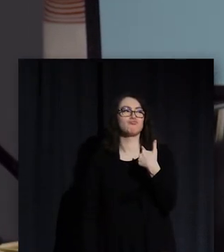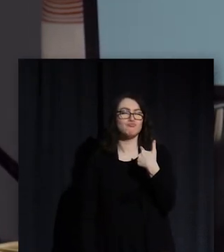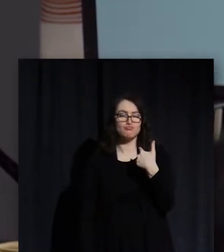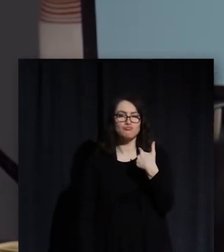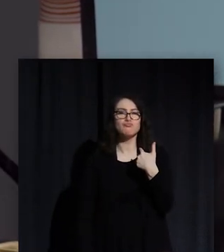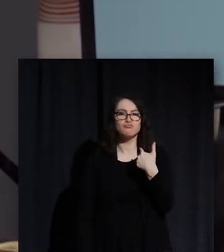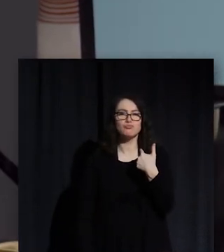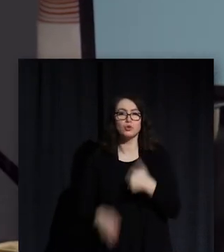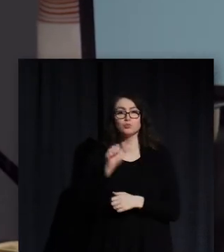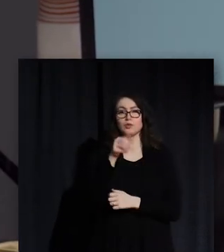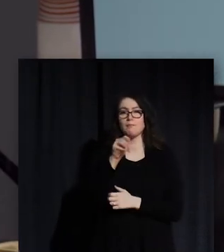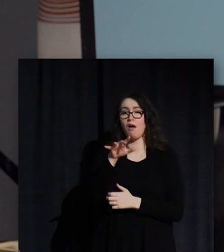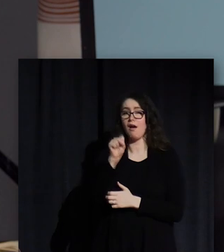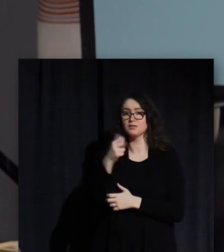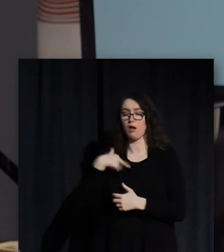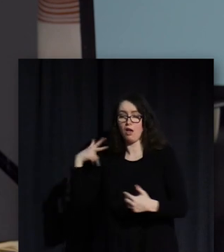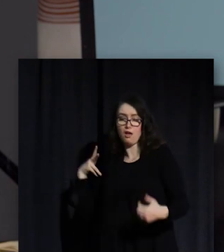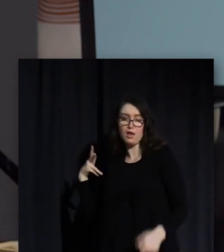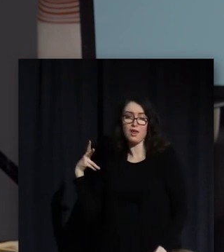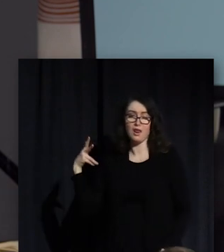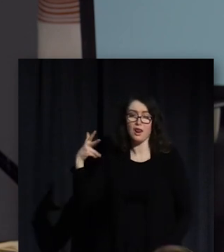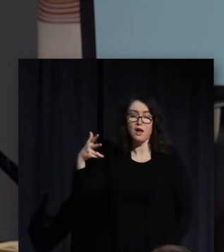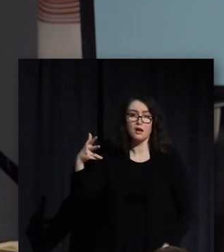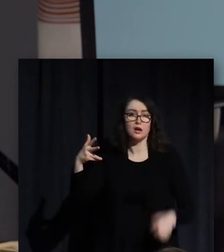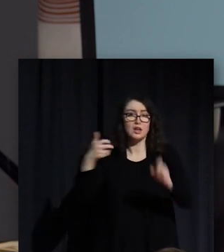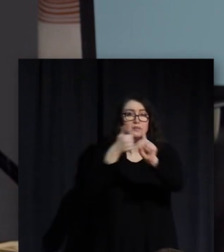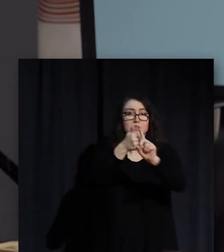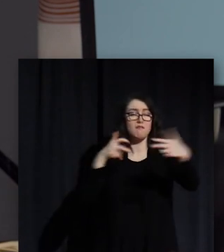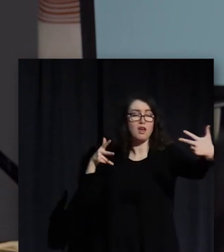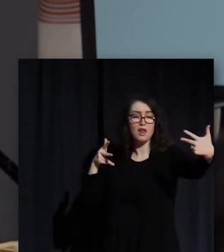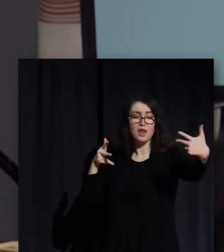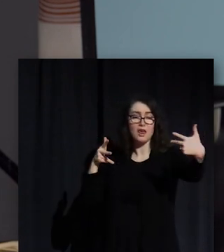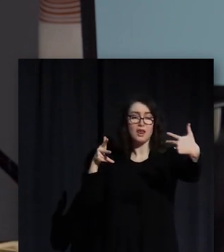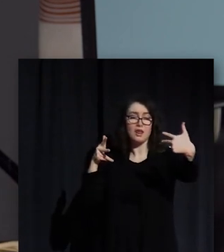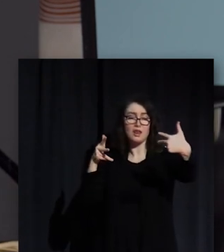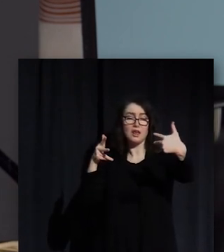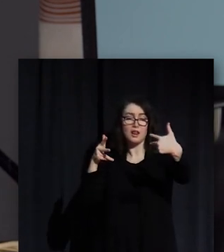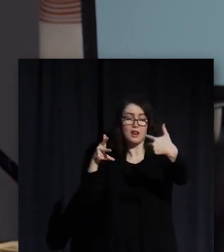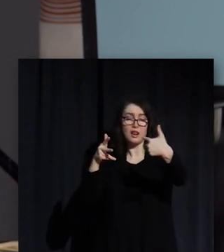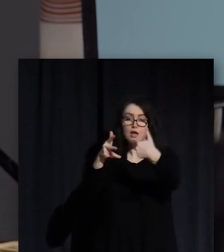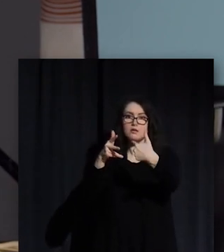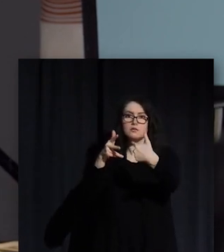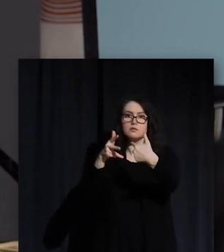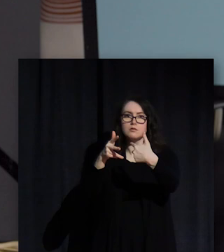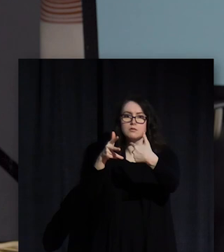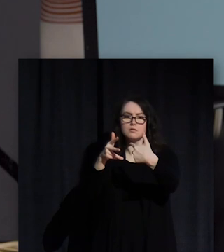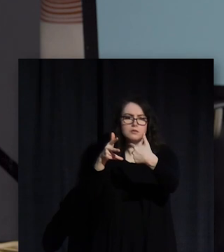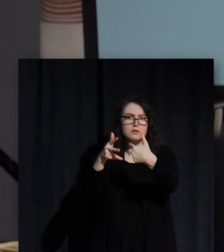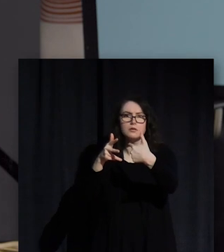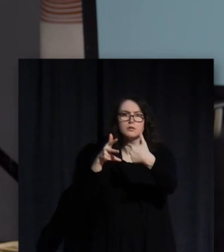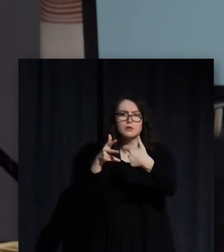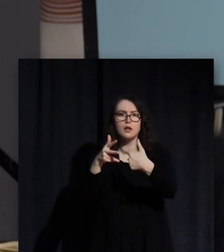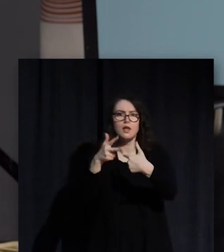I ride 10 miles forwards, he rides 10 miles in the wrong direction, and we cross paths at 3 a.m. in